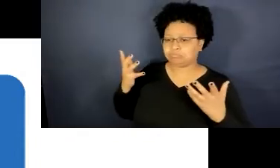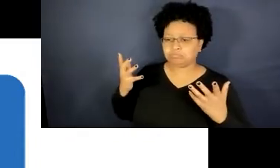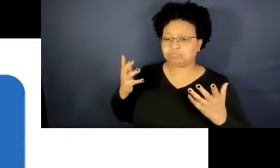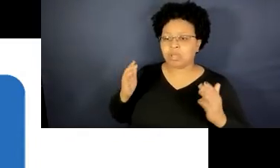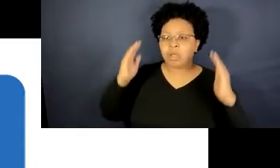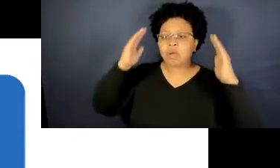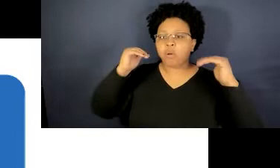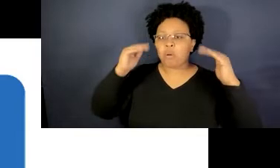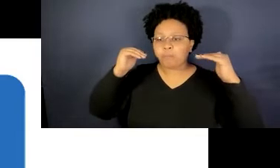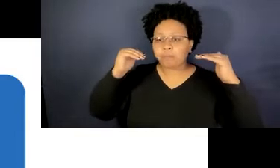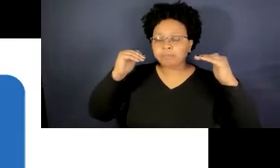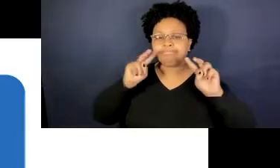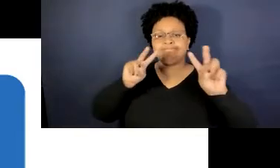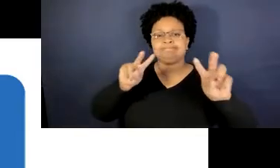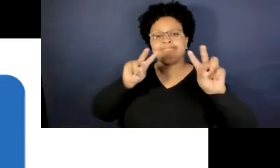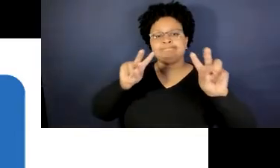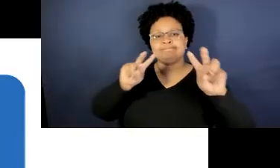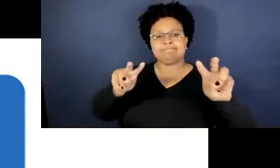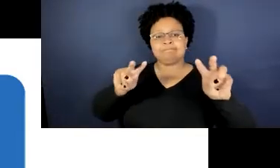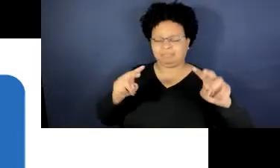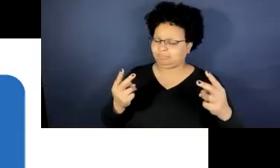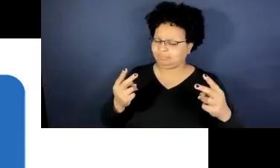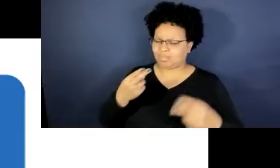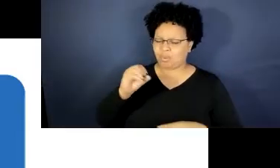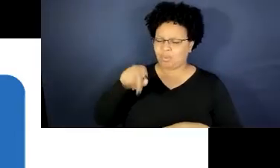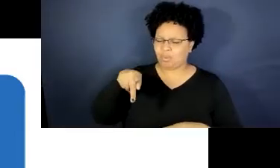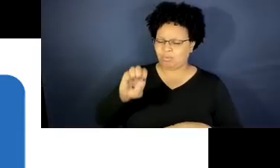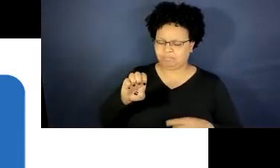Hope. What in the world is hope?